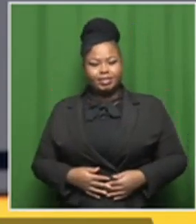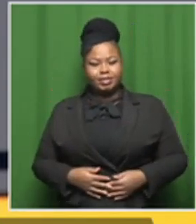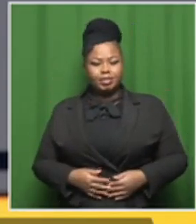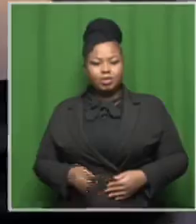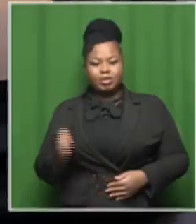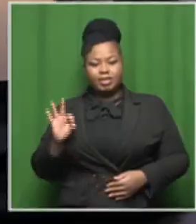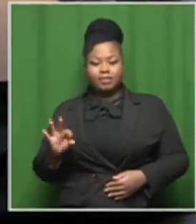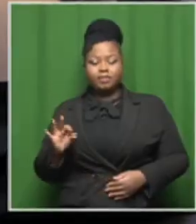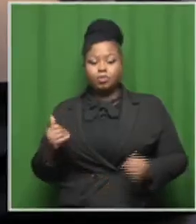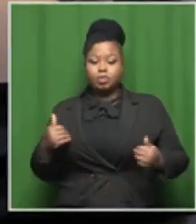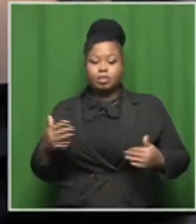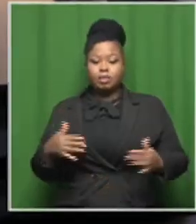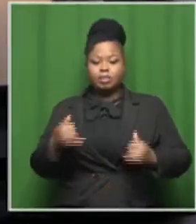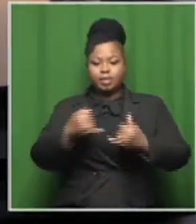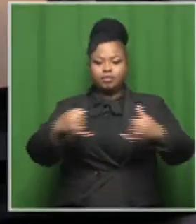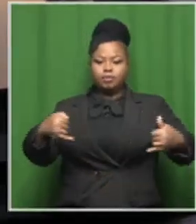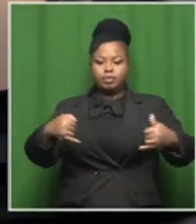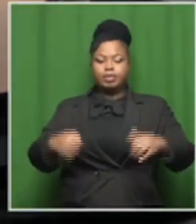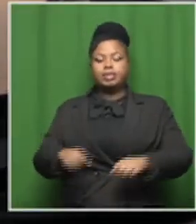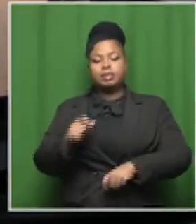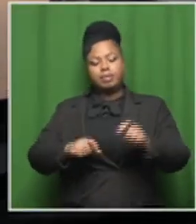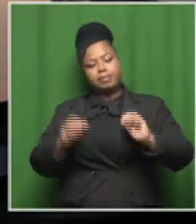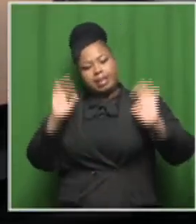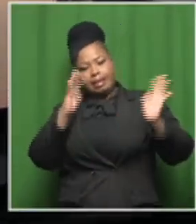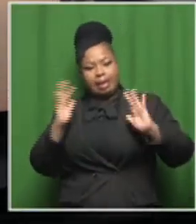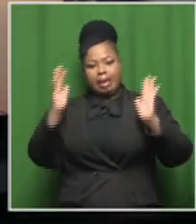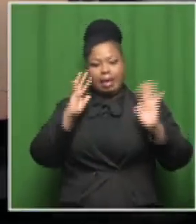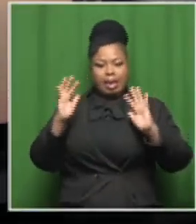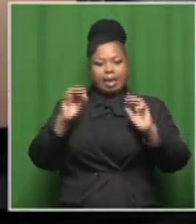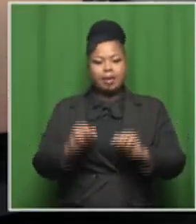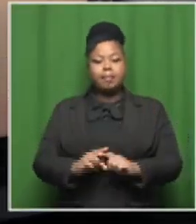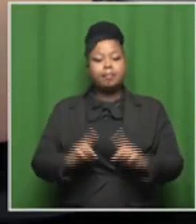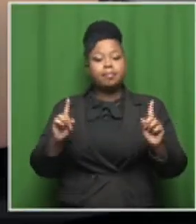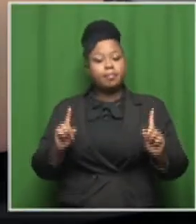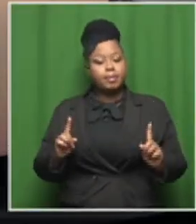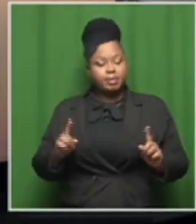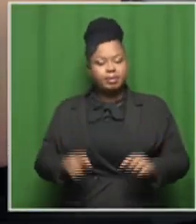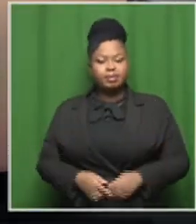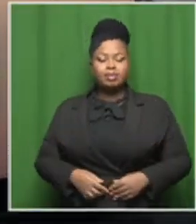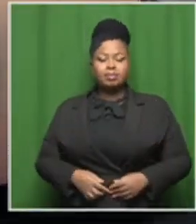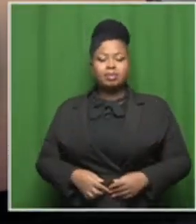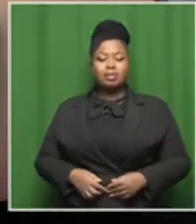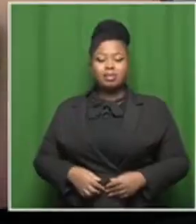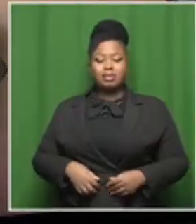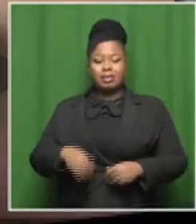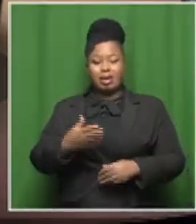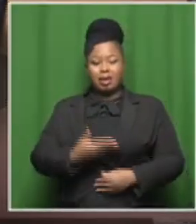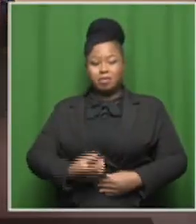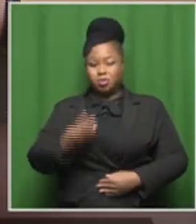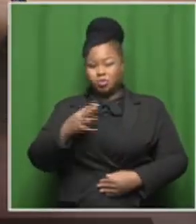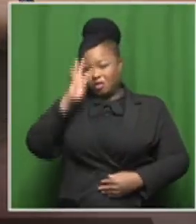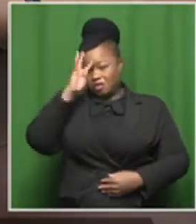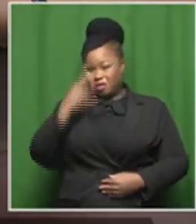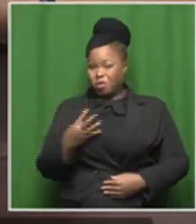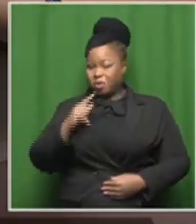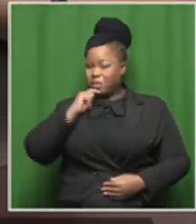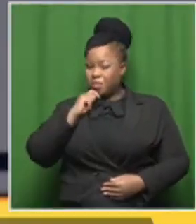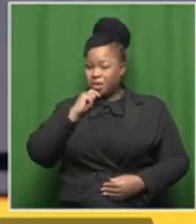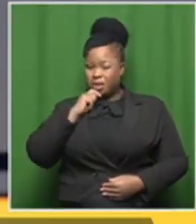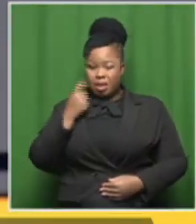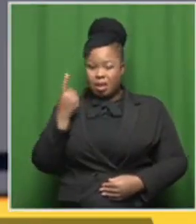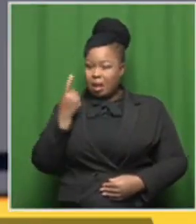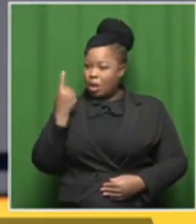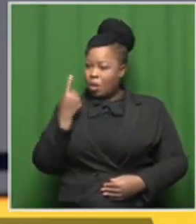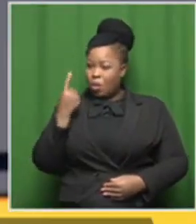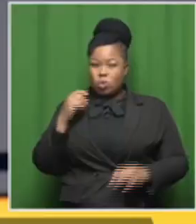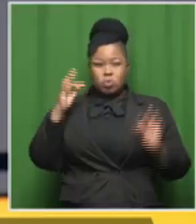when you're getting to the finish line, there's people there, they're cheering for you, but when it's 2:30, 4 o'clock in the morning, you're the only one on the course,